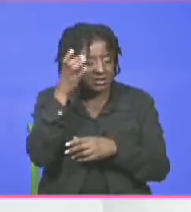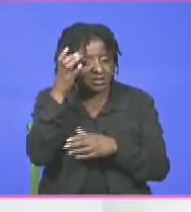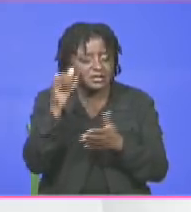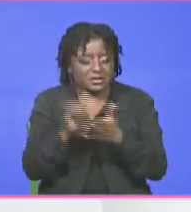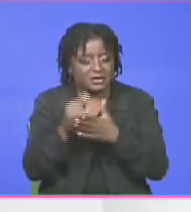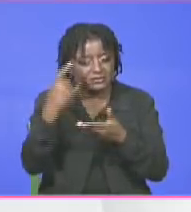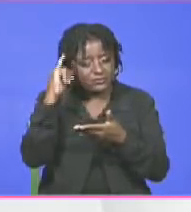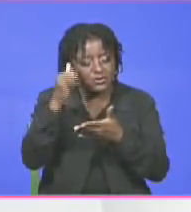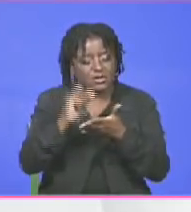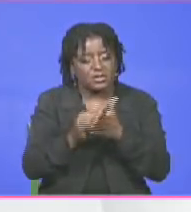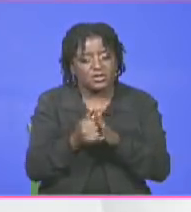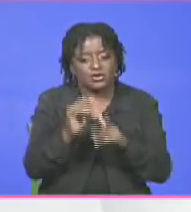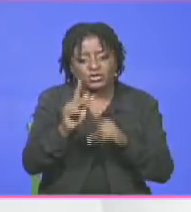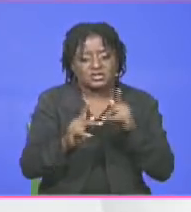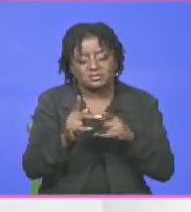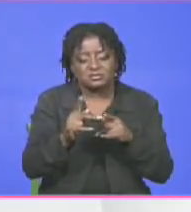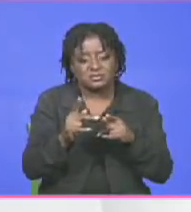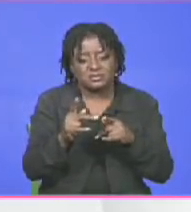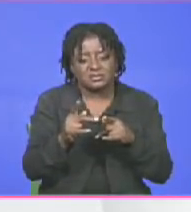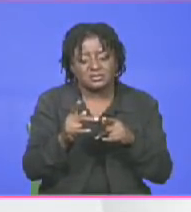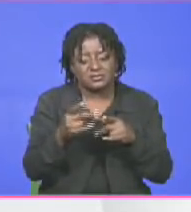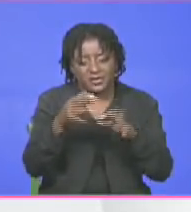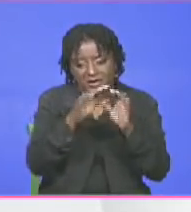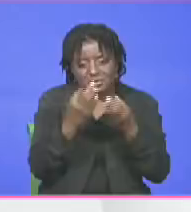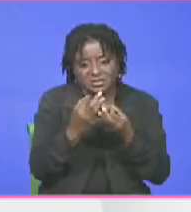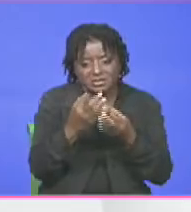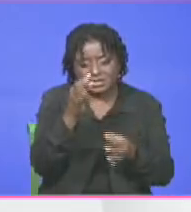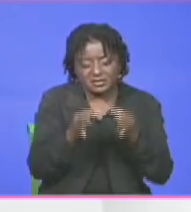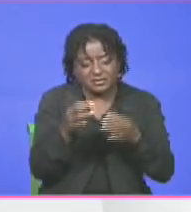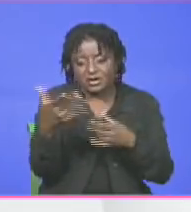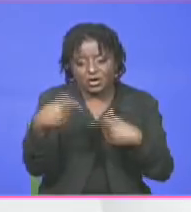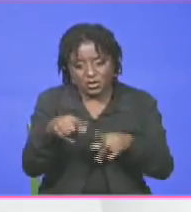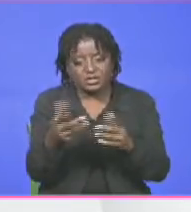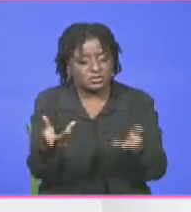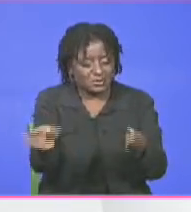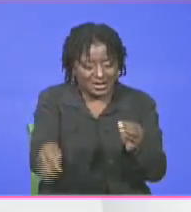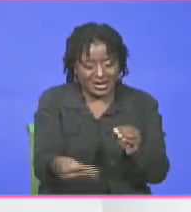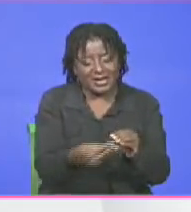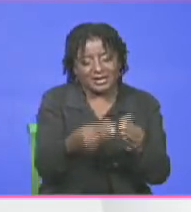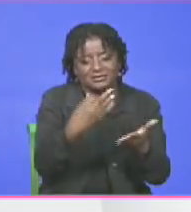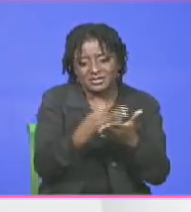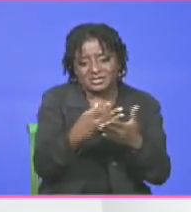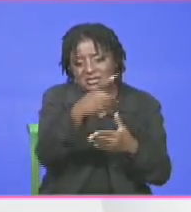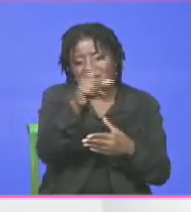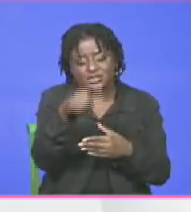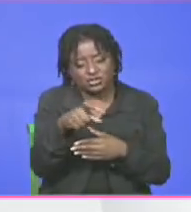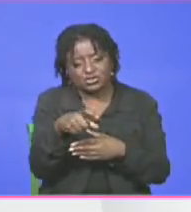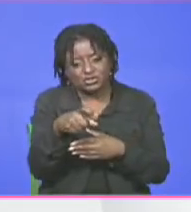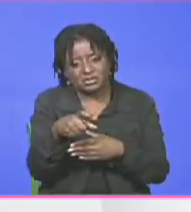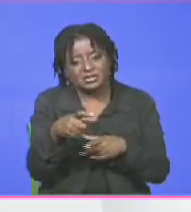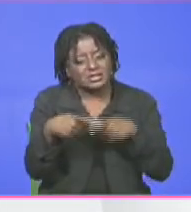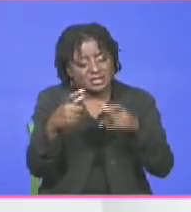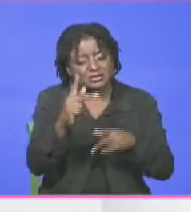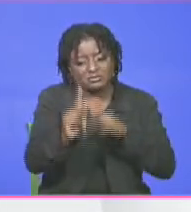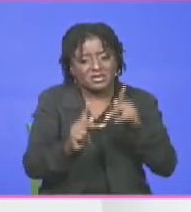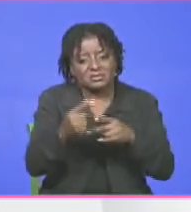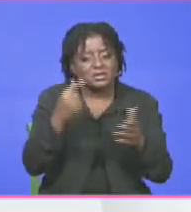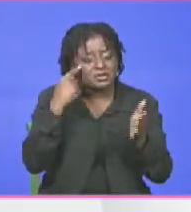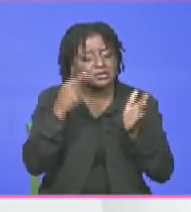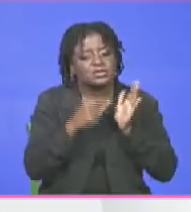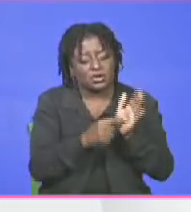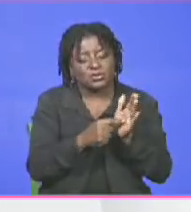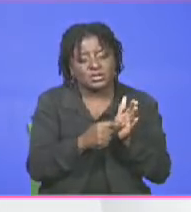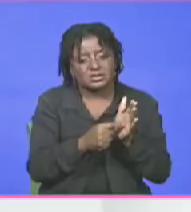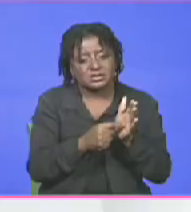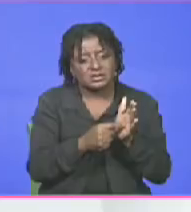for those grieving and hurting families. And if in fact they are going to add some fees, they should at least give the public notice,